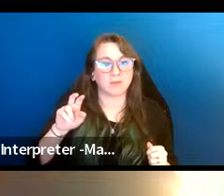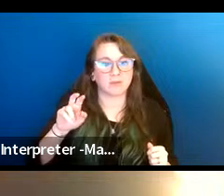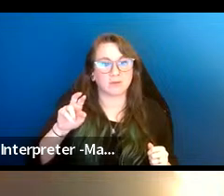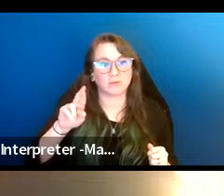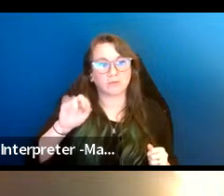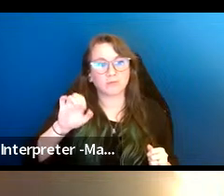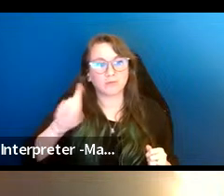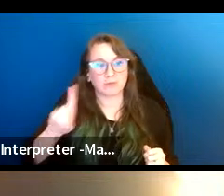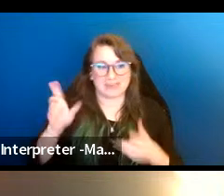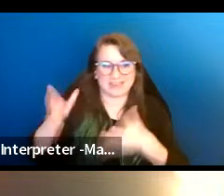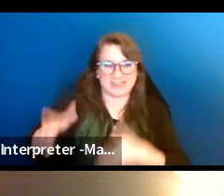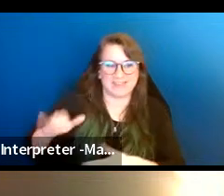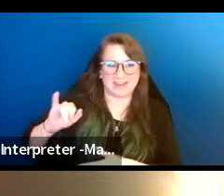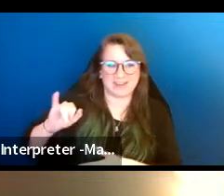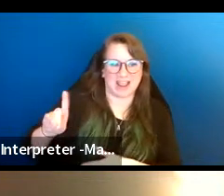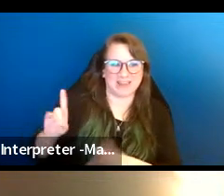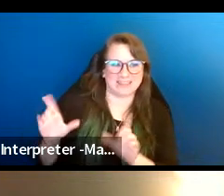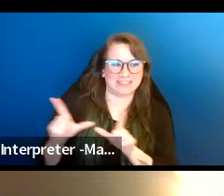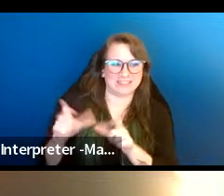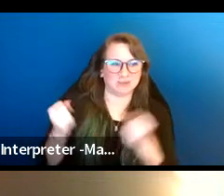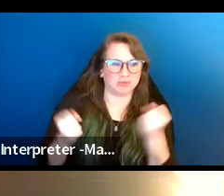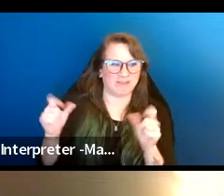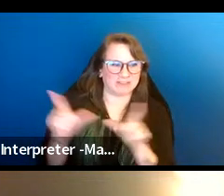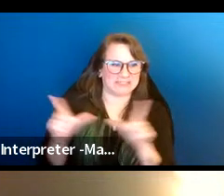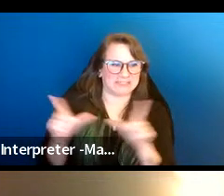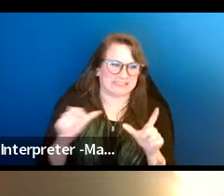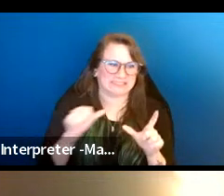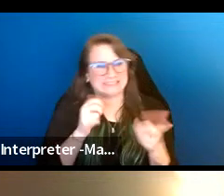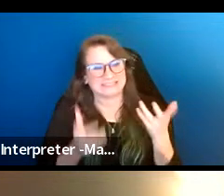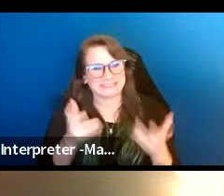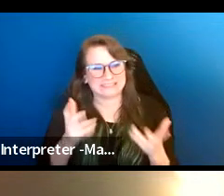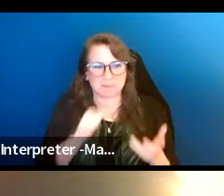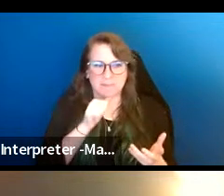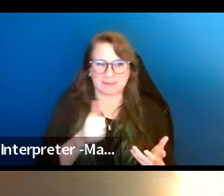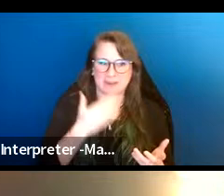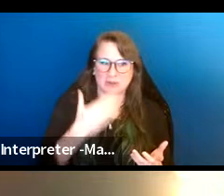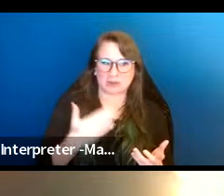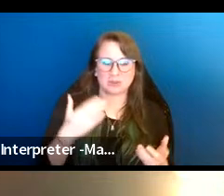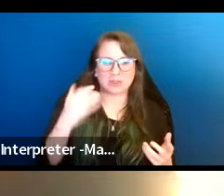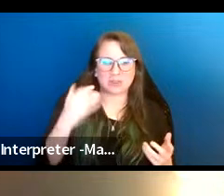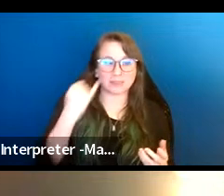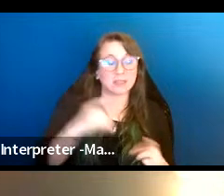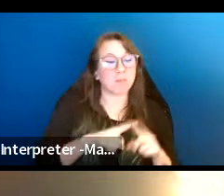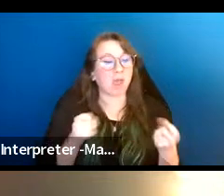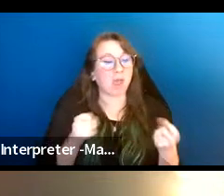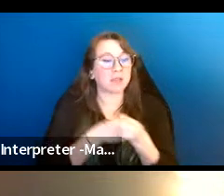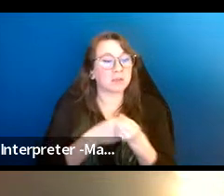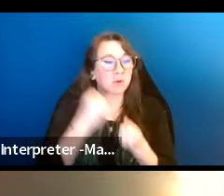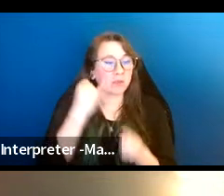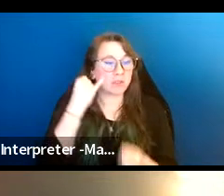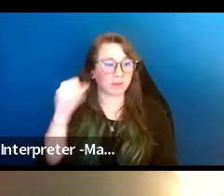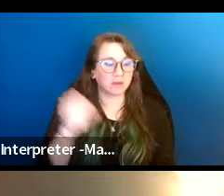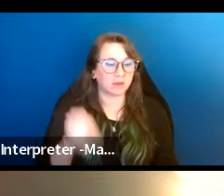leaving your driver's license is just not the most productive way of doing it. But I do support this.